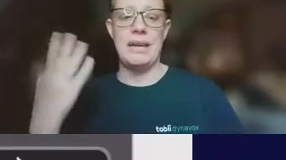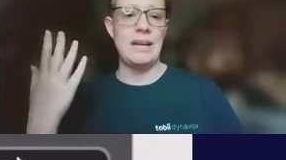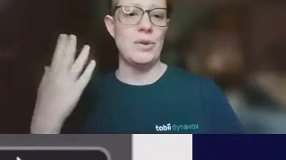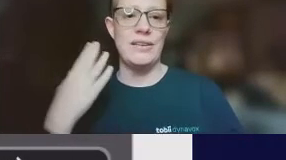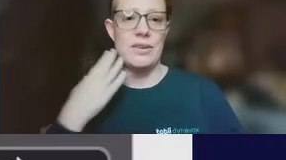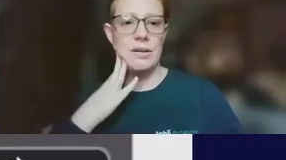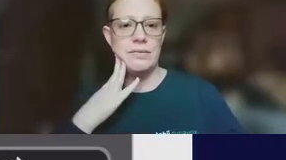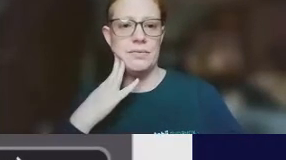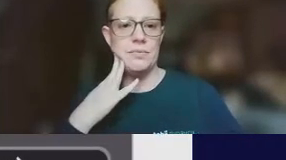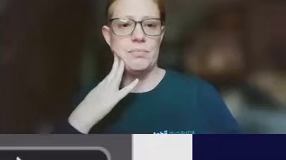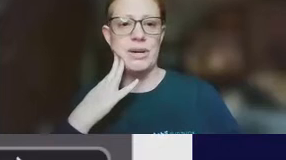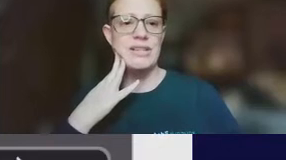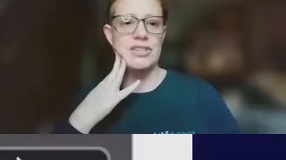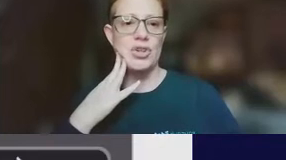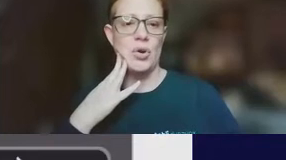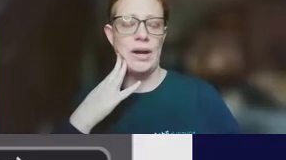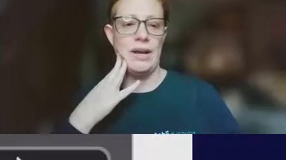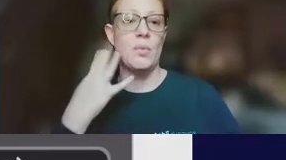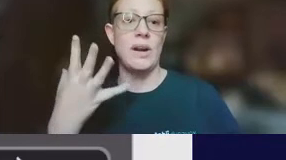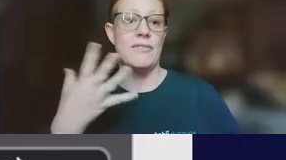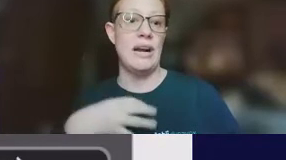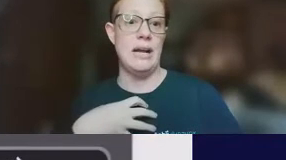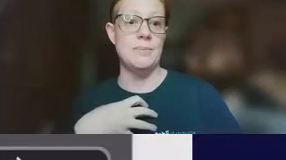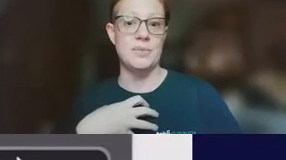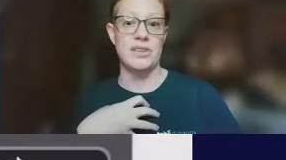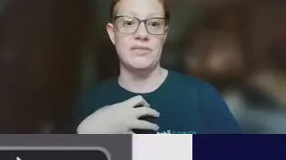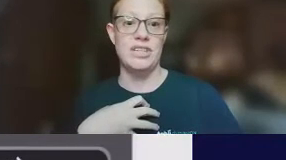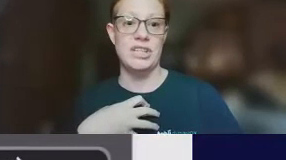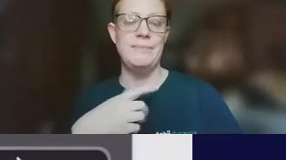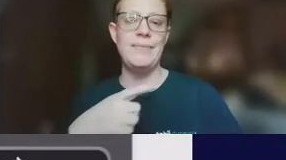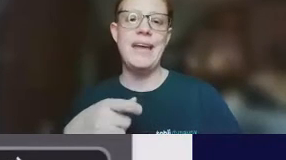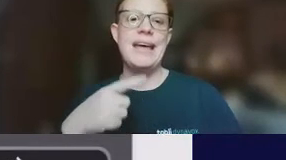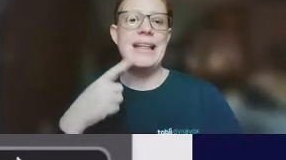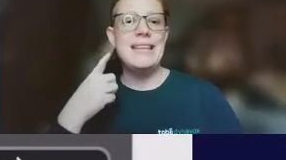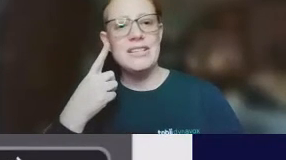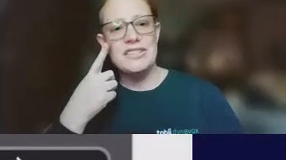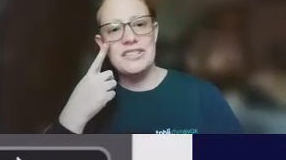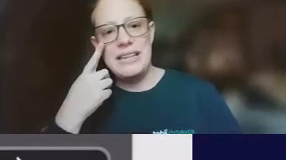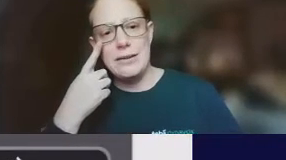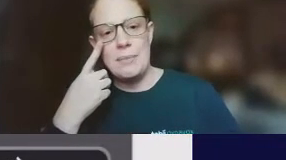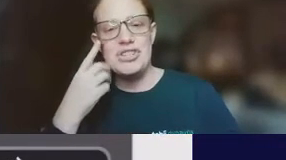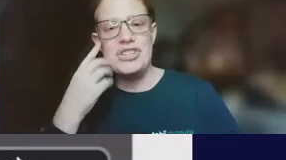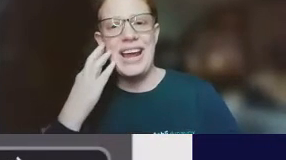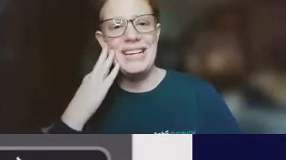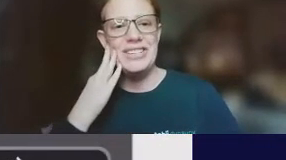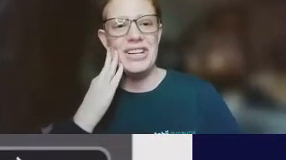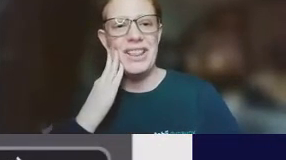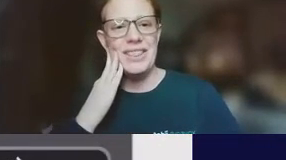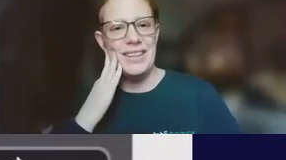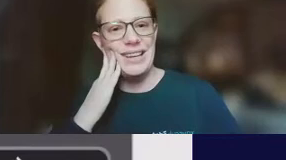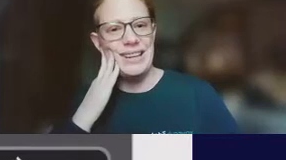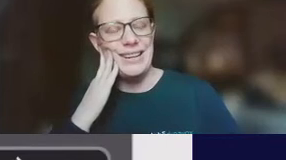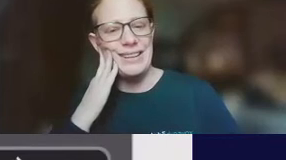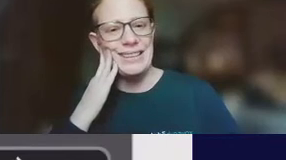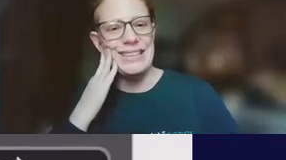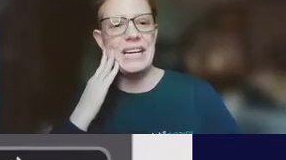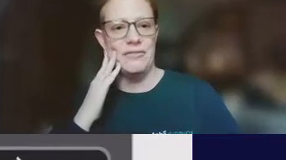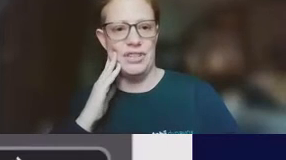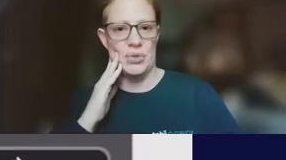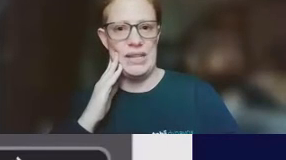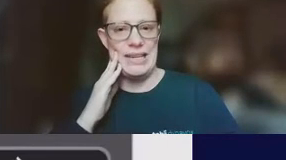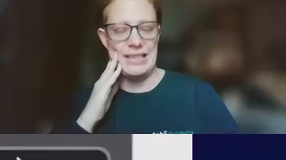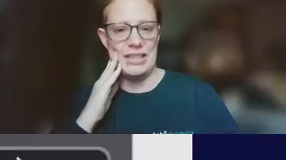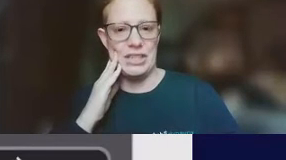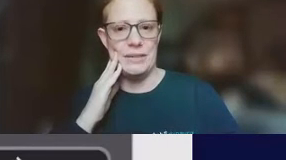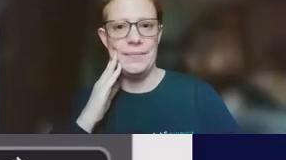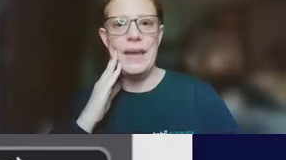red. We can make it whatever brings joy and whatever helps with the vision. Then you'll see here I'm changing the link